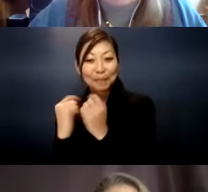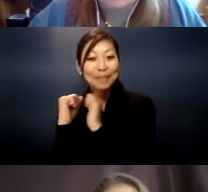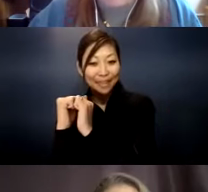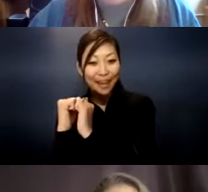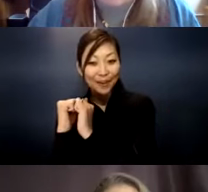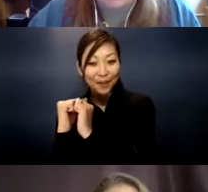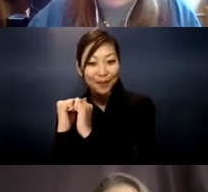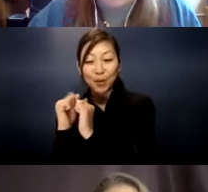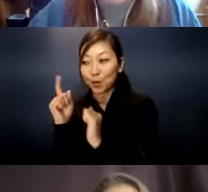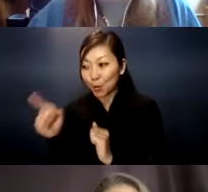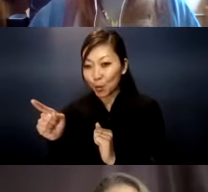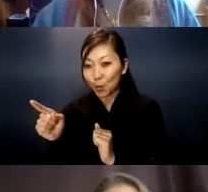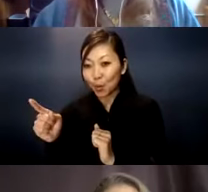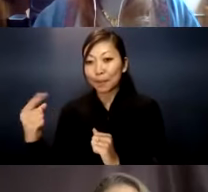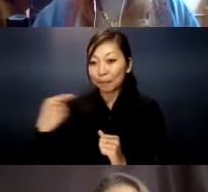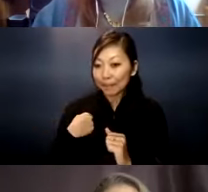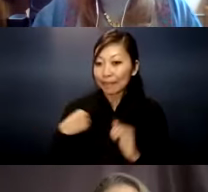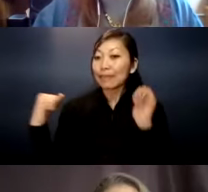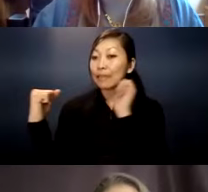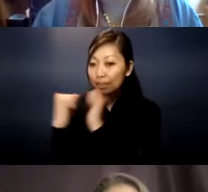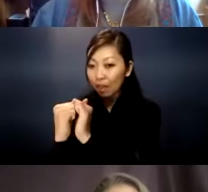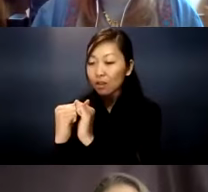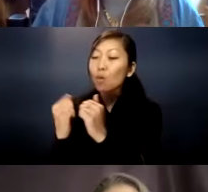you. What does team you want to do?